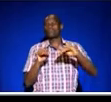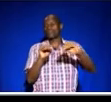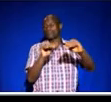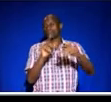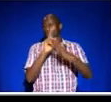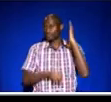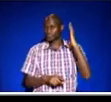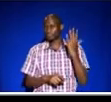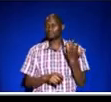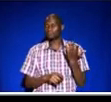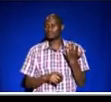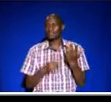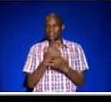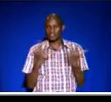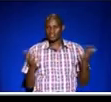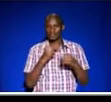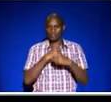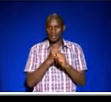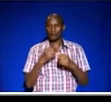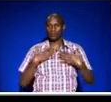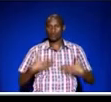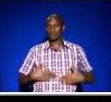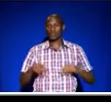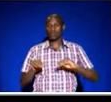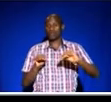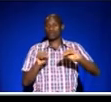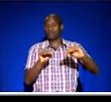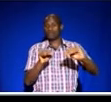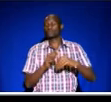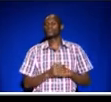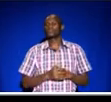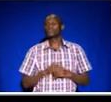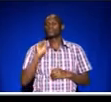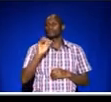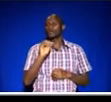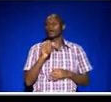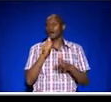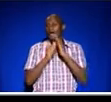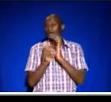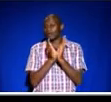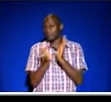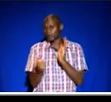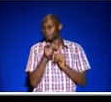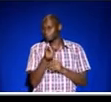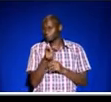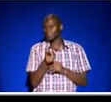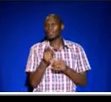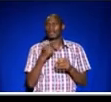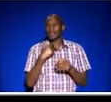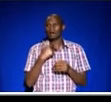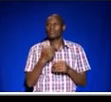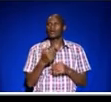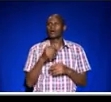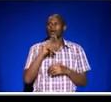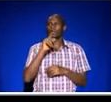What are these things that will make a body move? So, under this branch, we look at things like linear